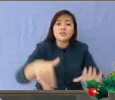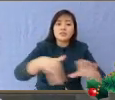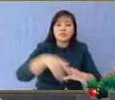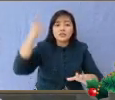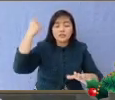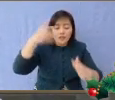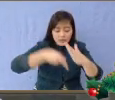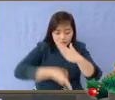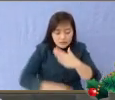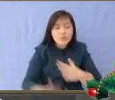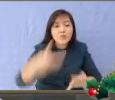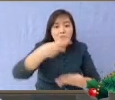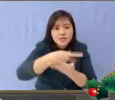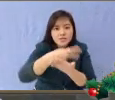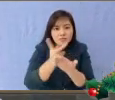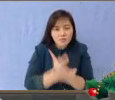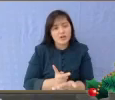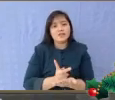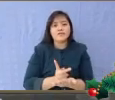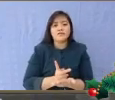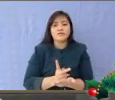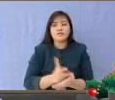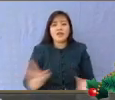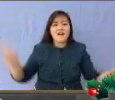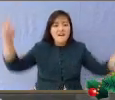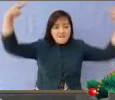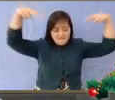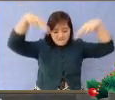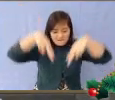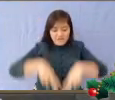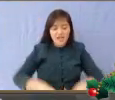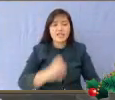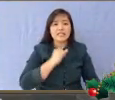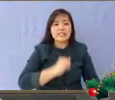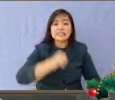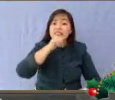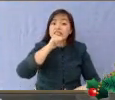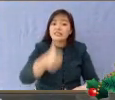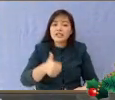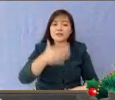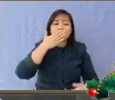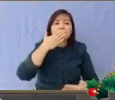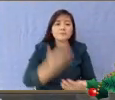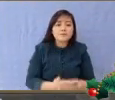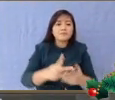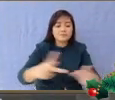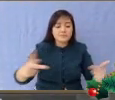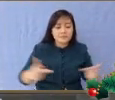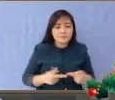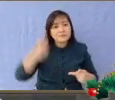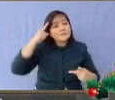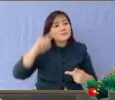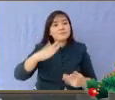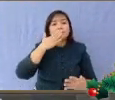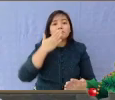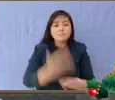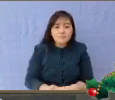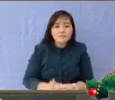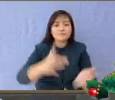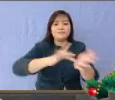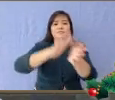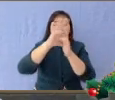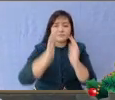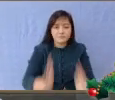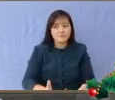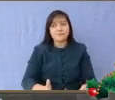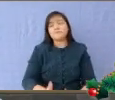that the valley is not a good place for a good Christian. And then hindi